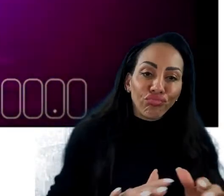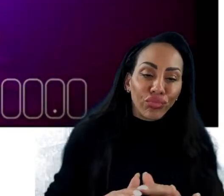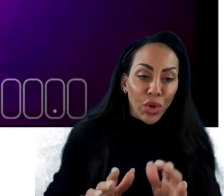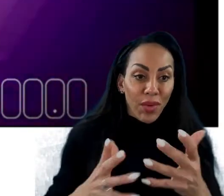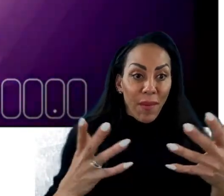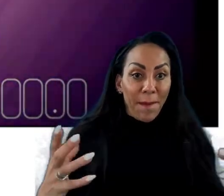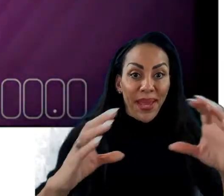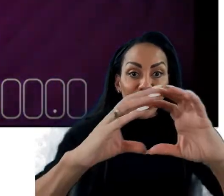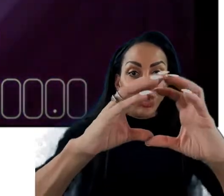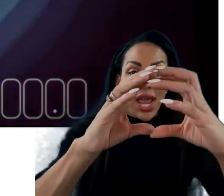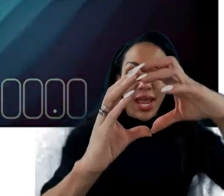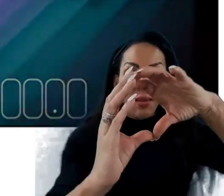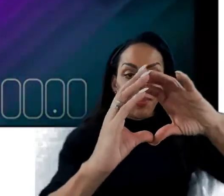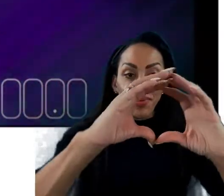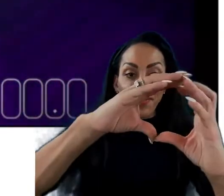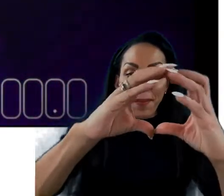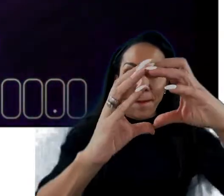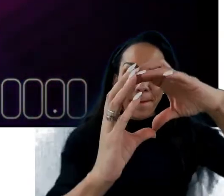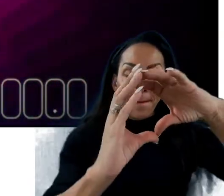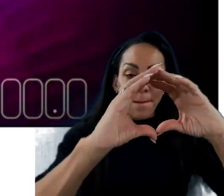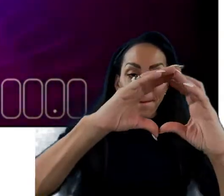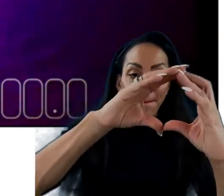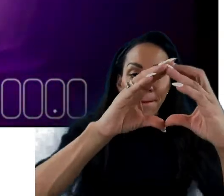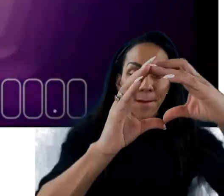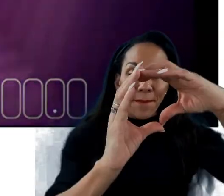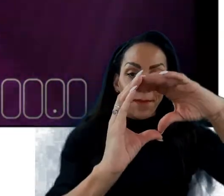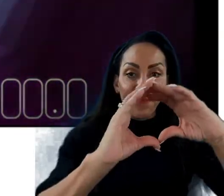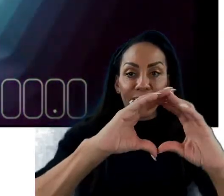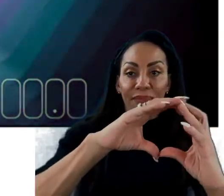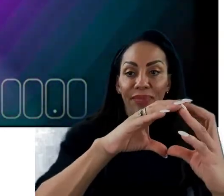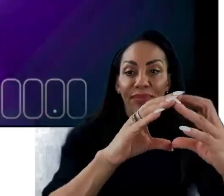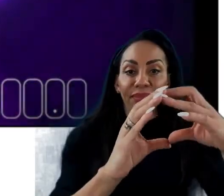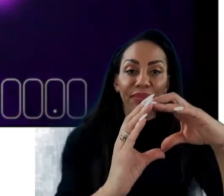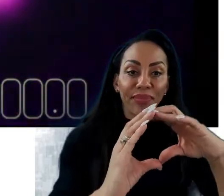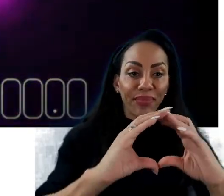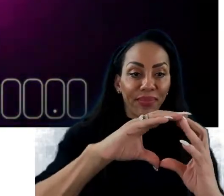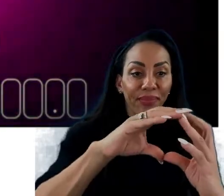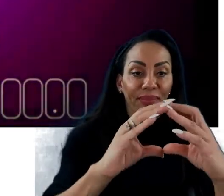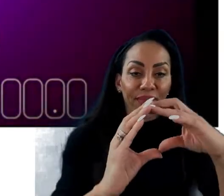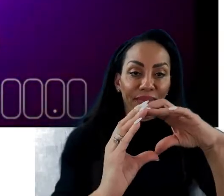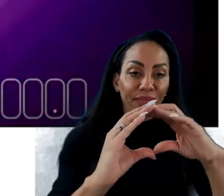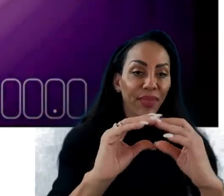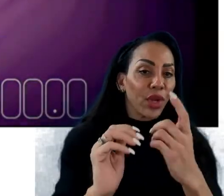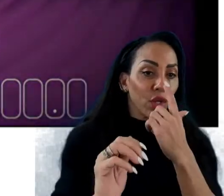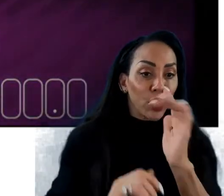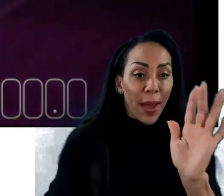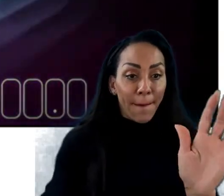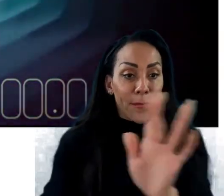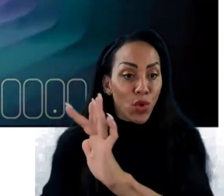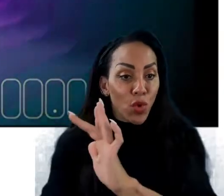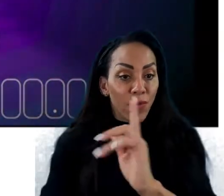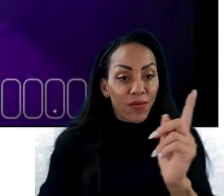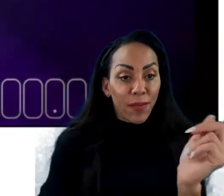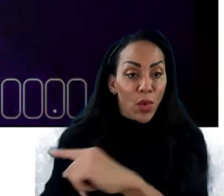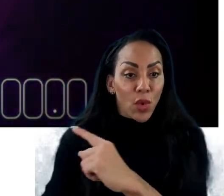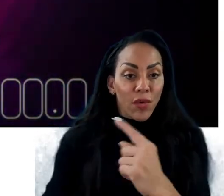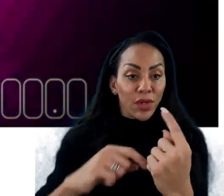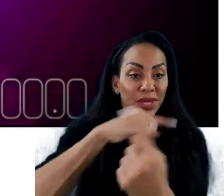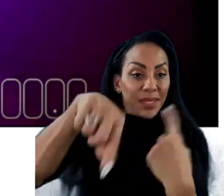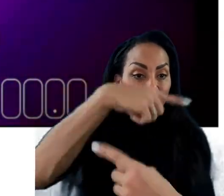saw before, and this time it's a dodecahedron. You can move this around with your finger to make it spin and move side to